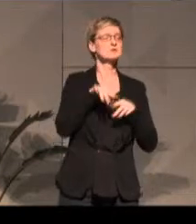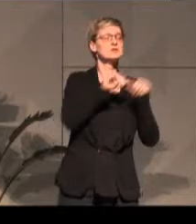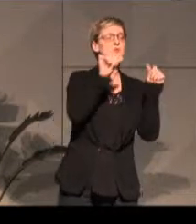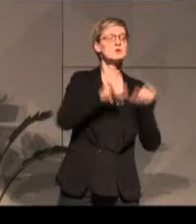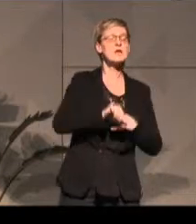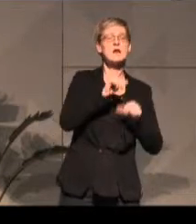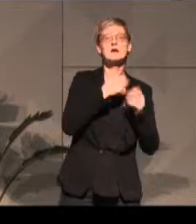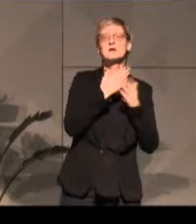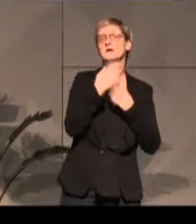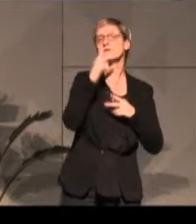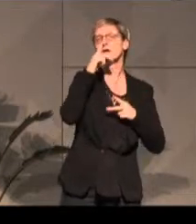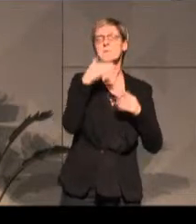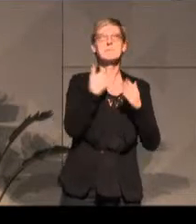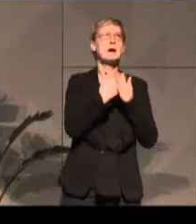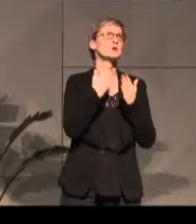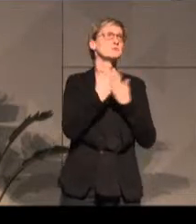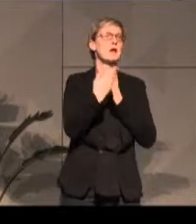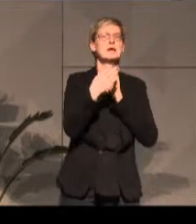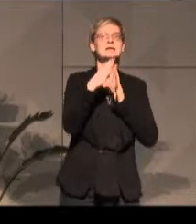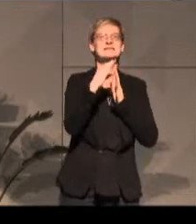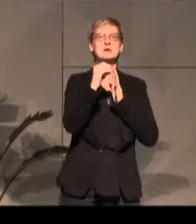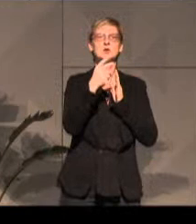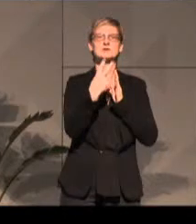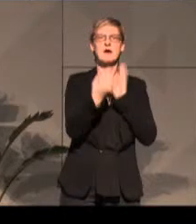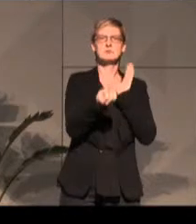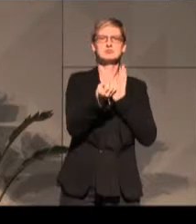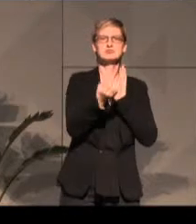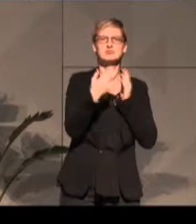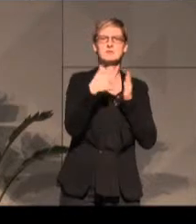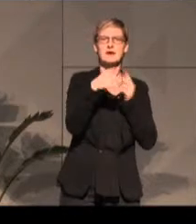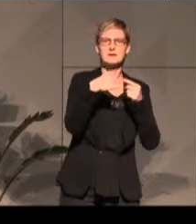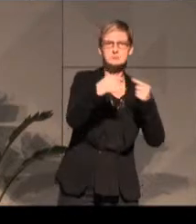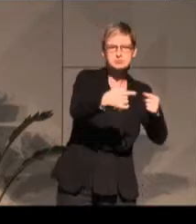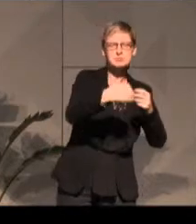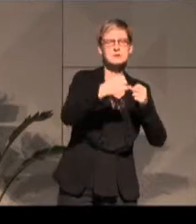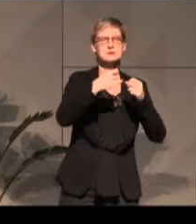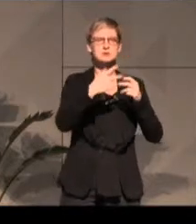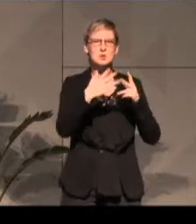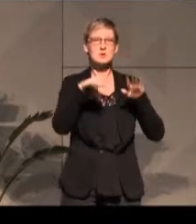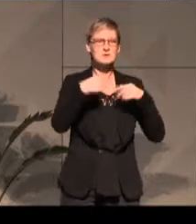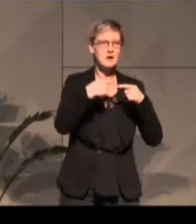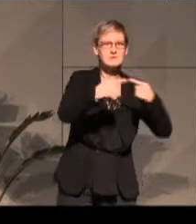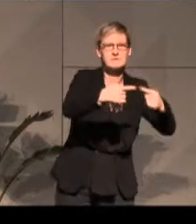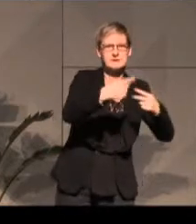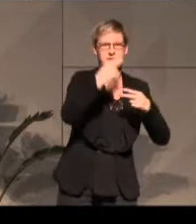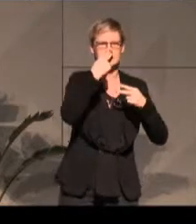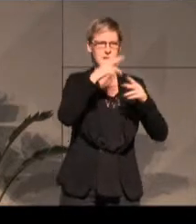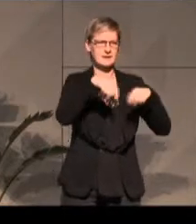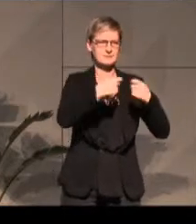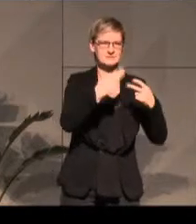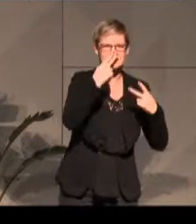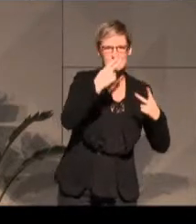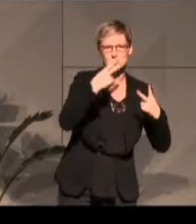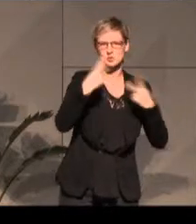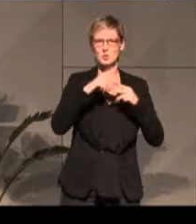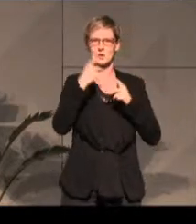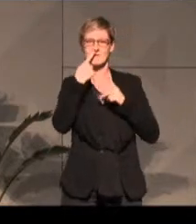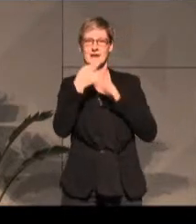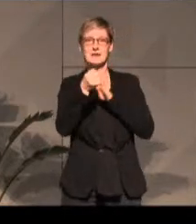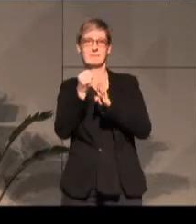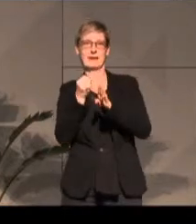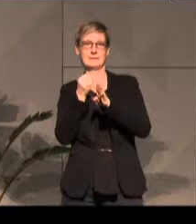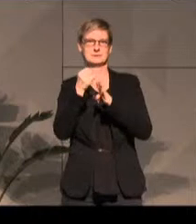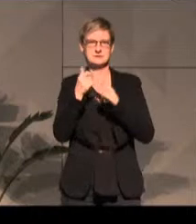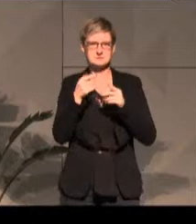world. We ask our climate models what happens to our climate if we emit amount X of CO2 or if we